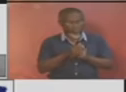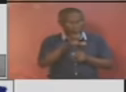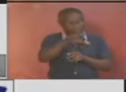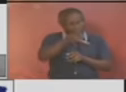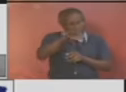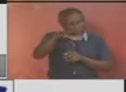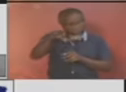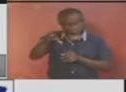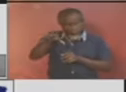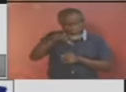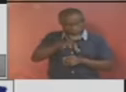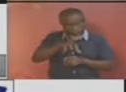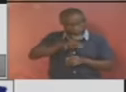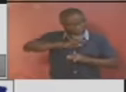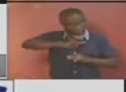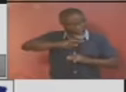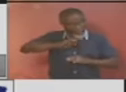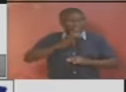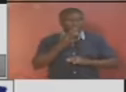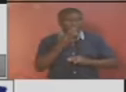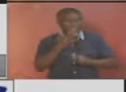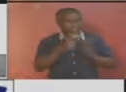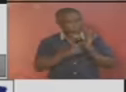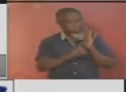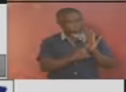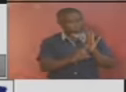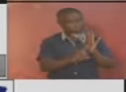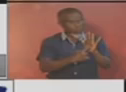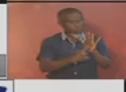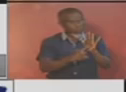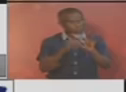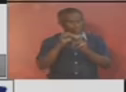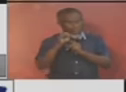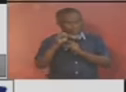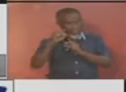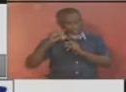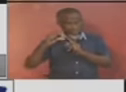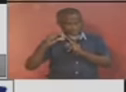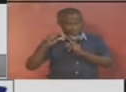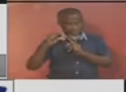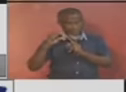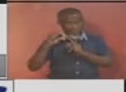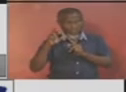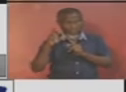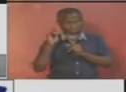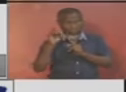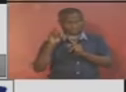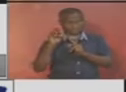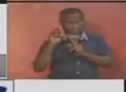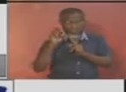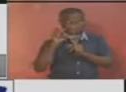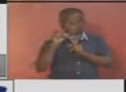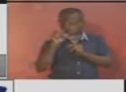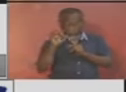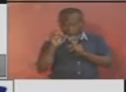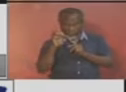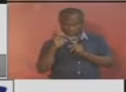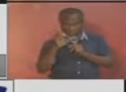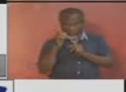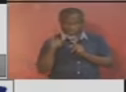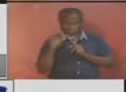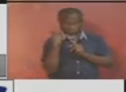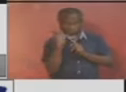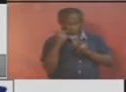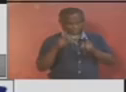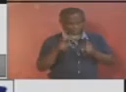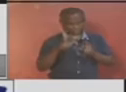colors depicting the counties, starting on the St. George in St. George West, which is the northwest of the country. There's 1 active case at this point